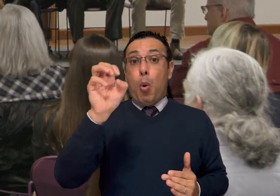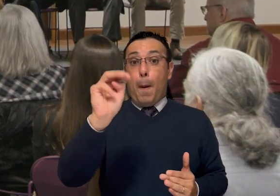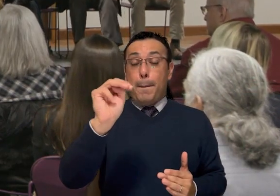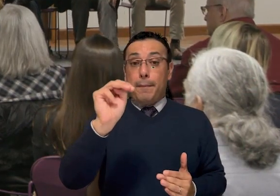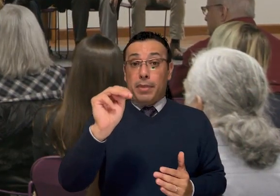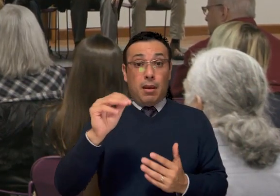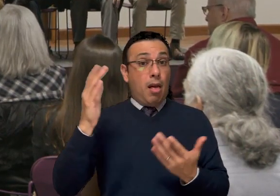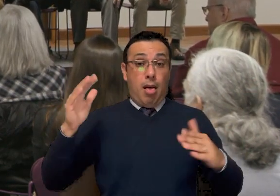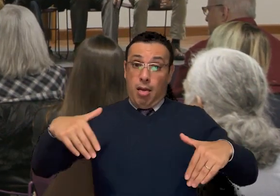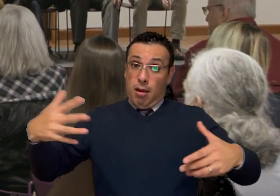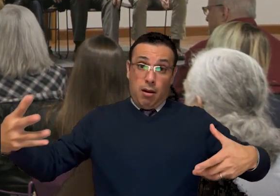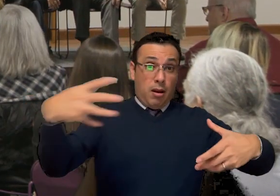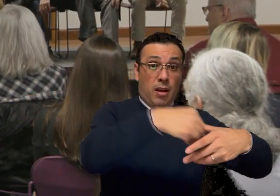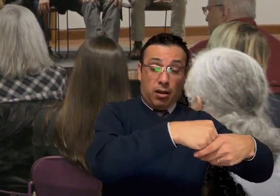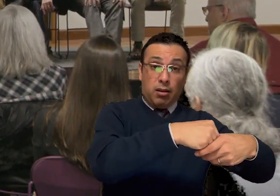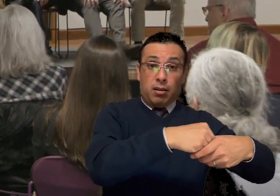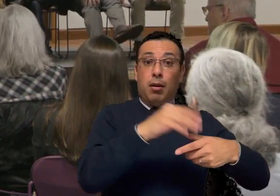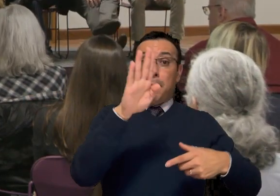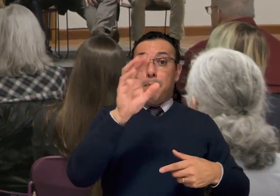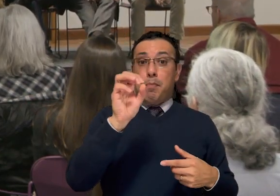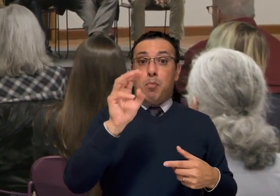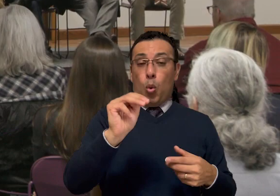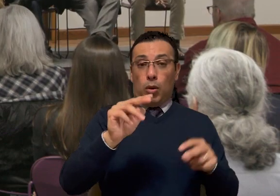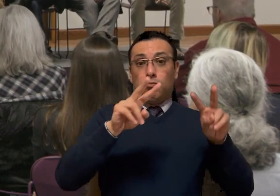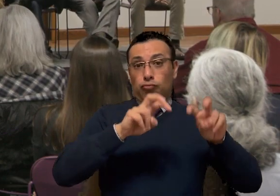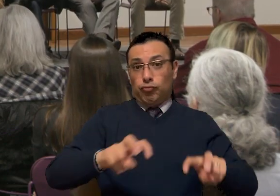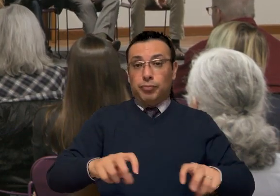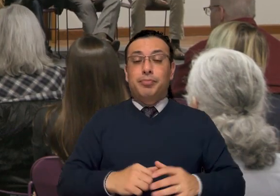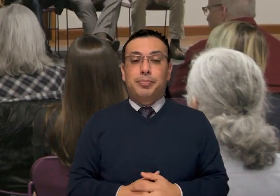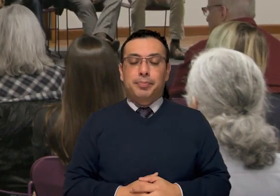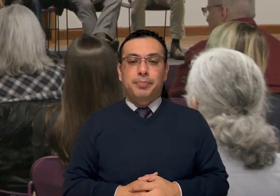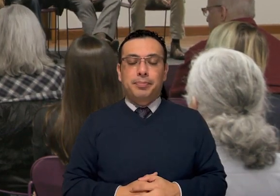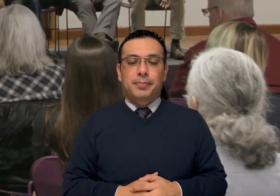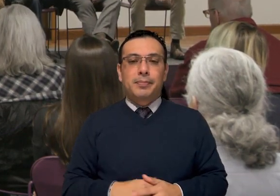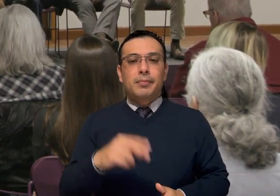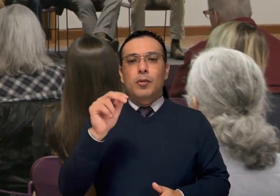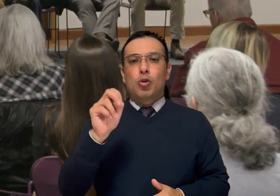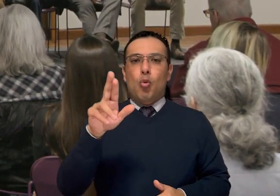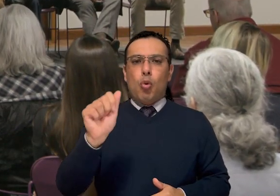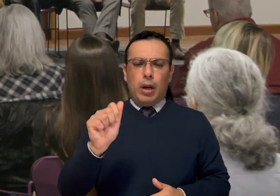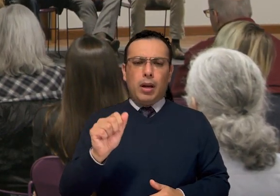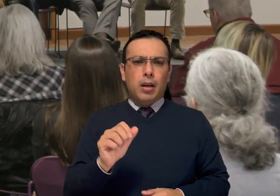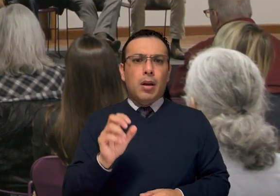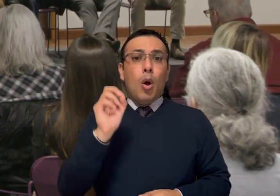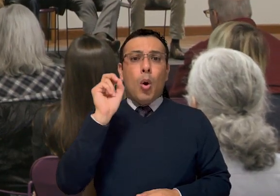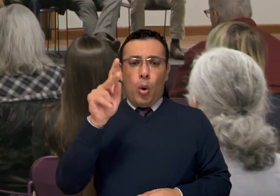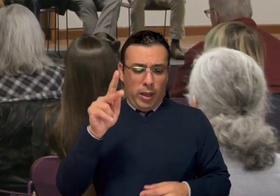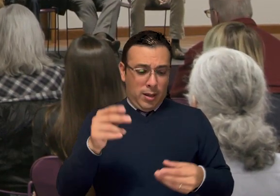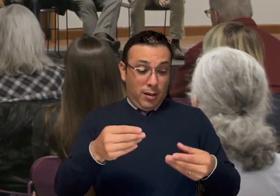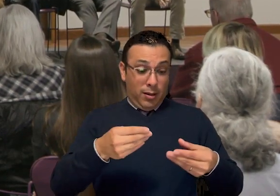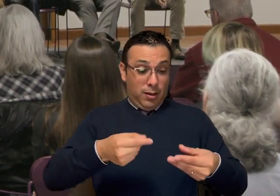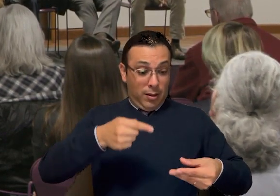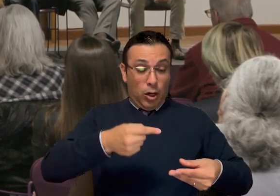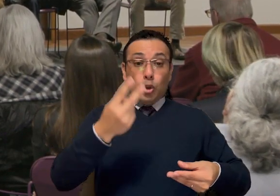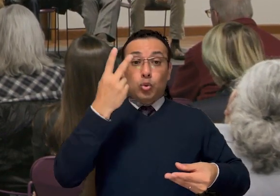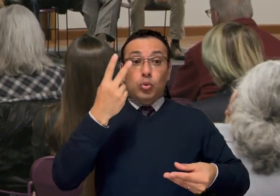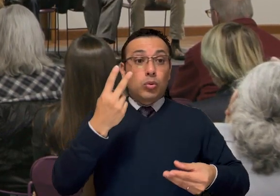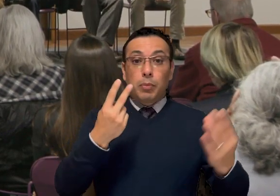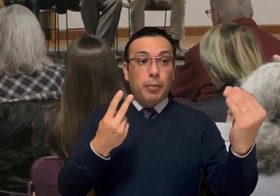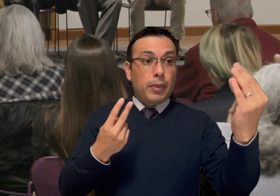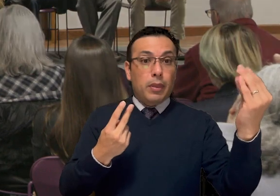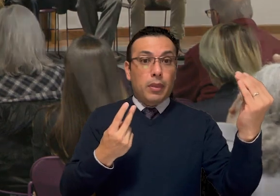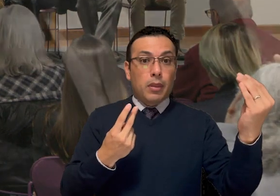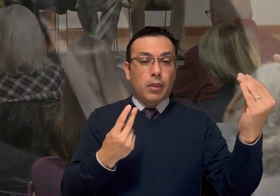skip 2 cards because they are. Oh, I'm sorry. If I could just make one more point about that article. It's not my